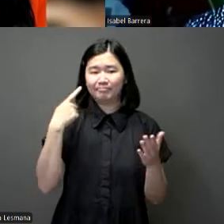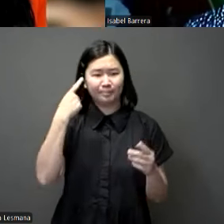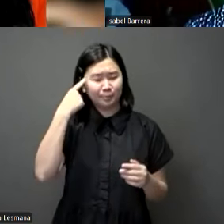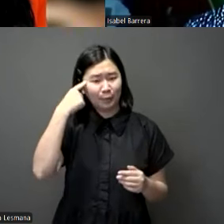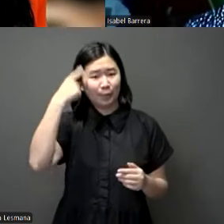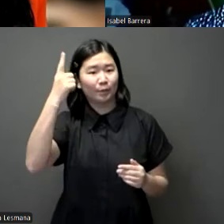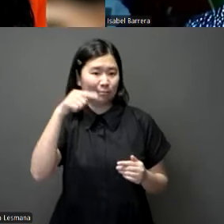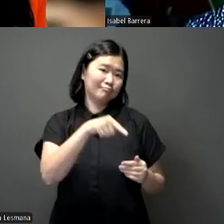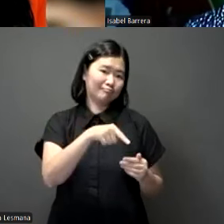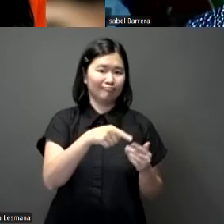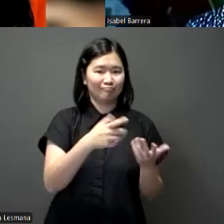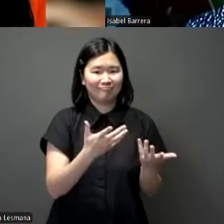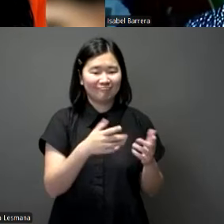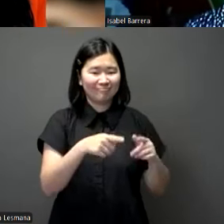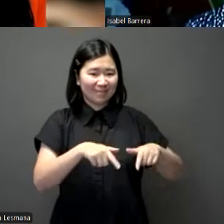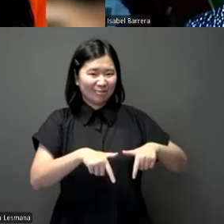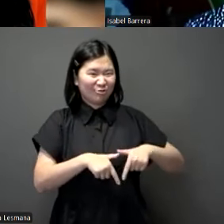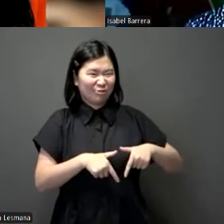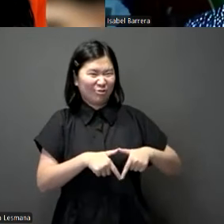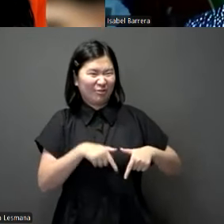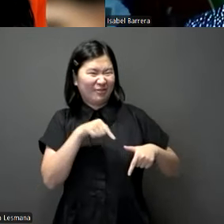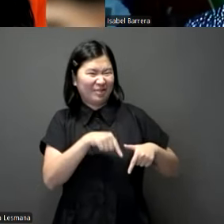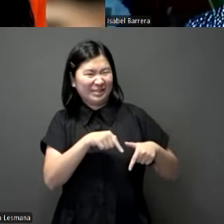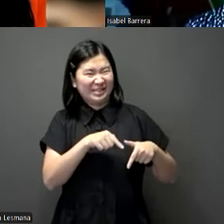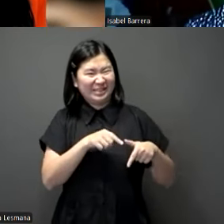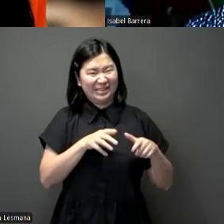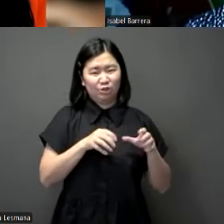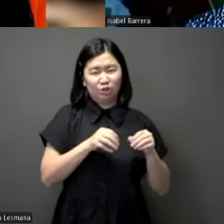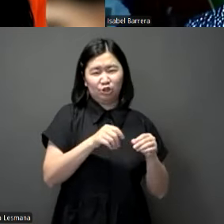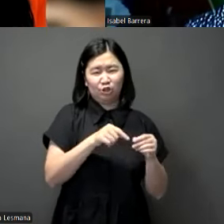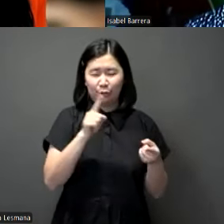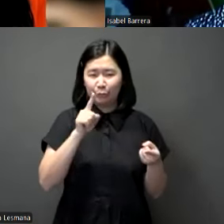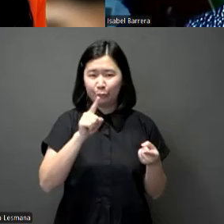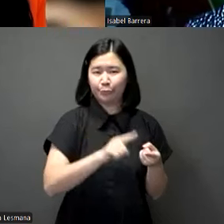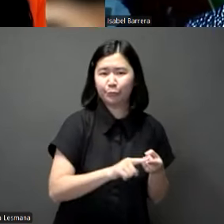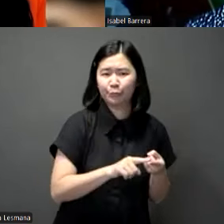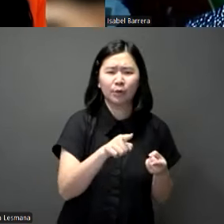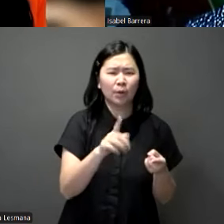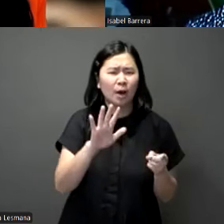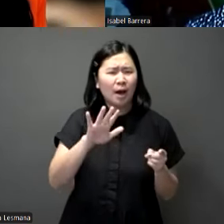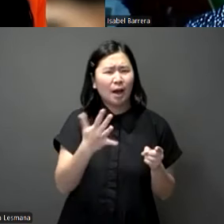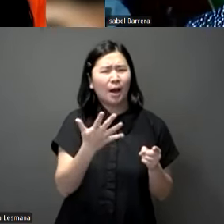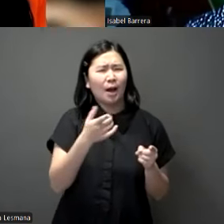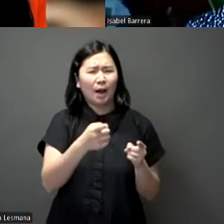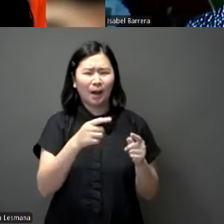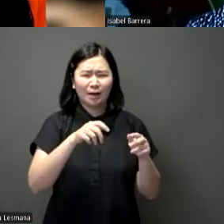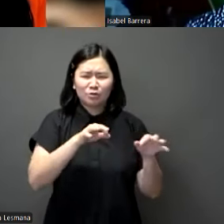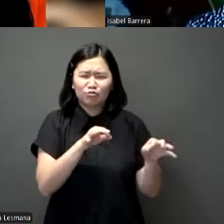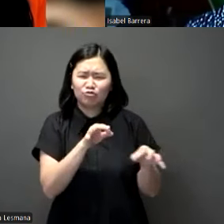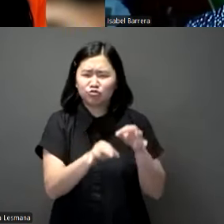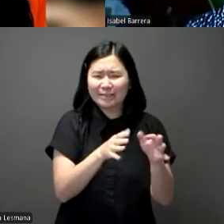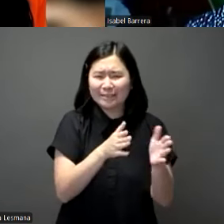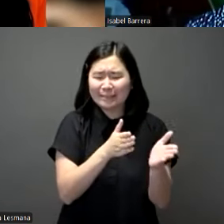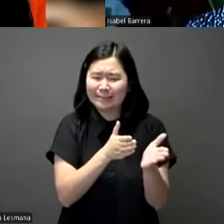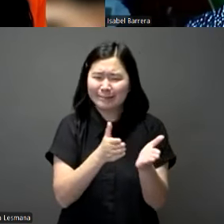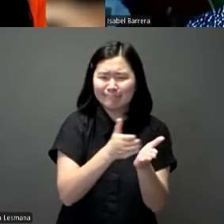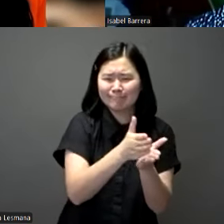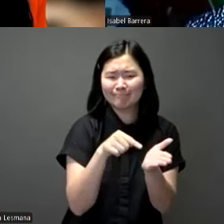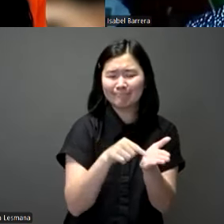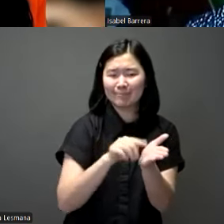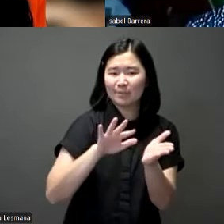key strategies for engaging different departments, which often work in silos, to collaboratively